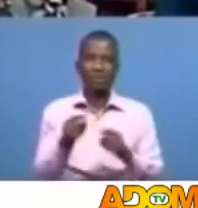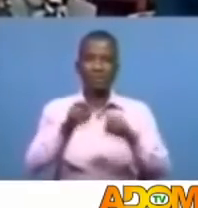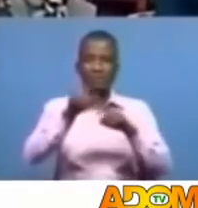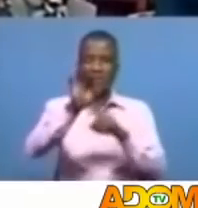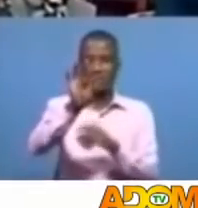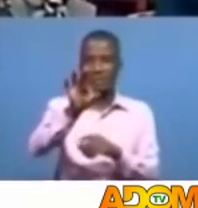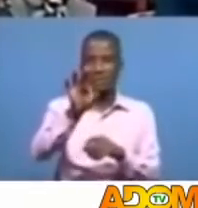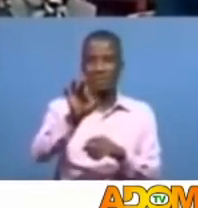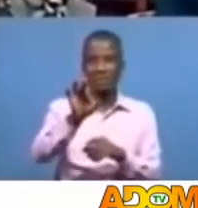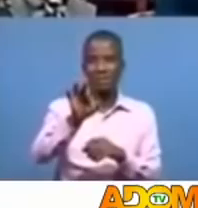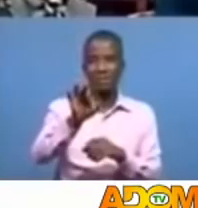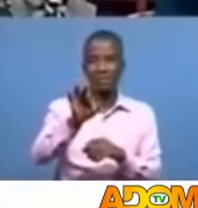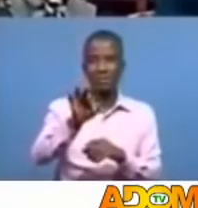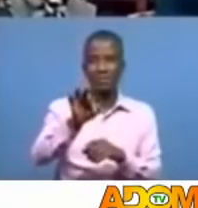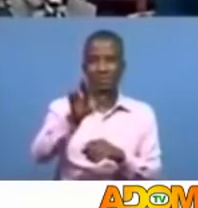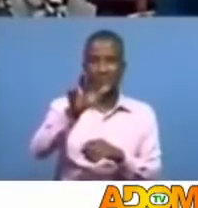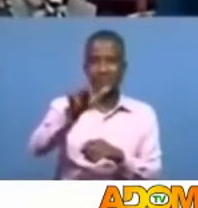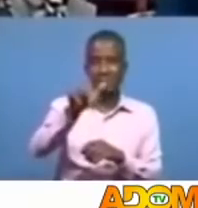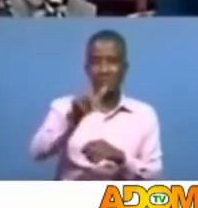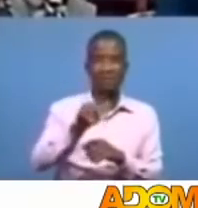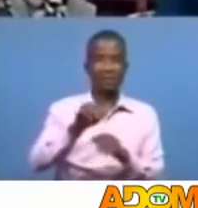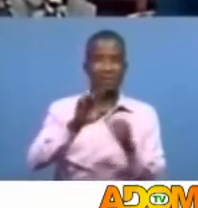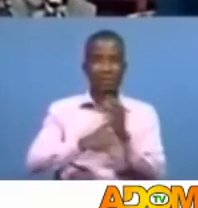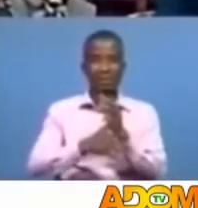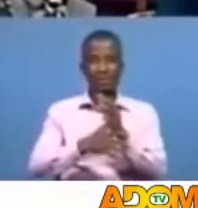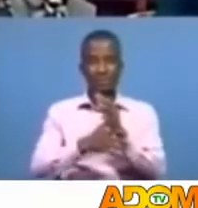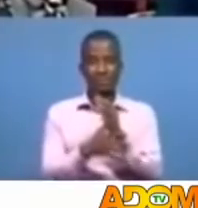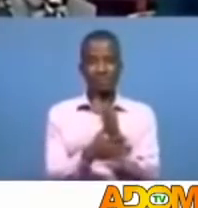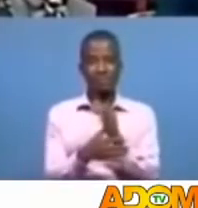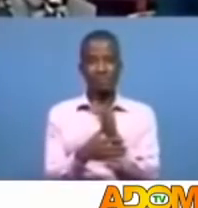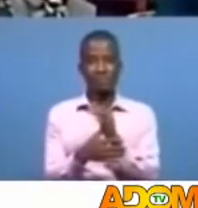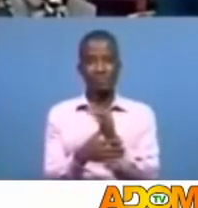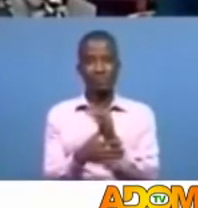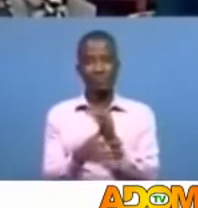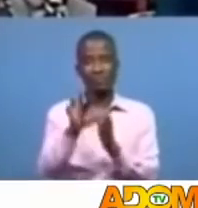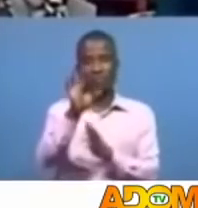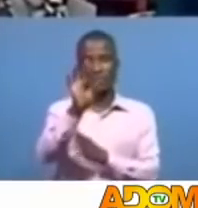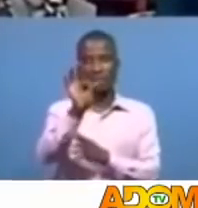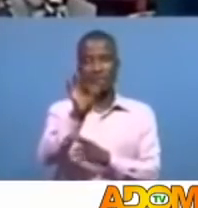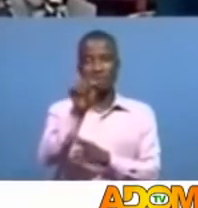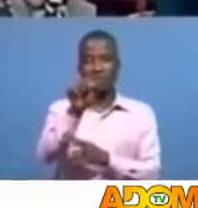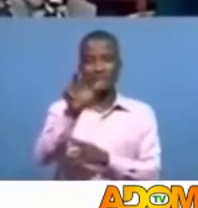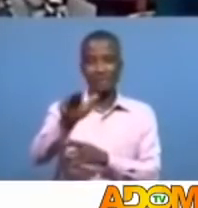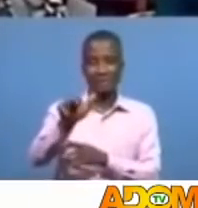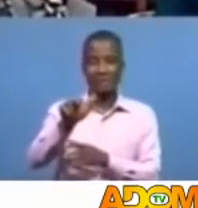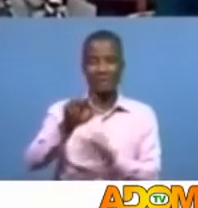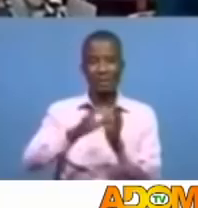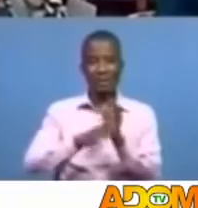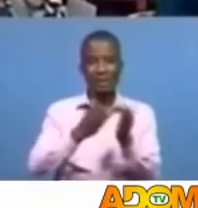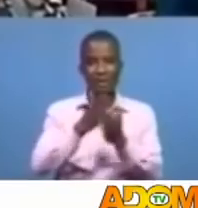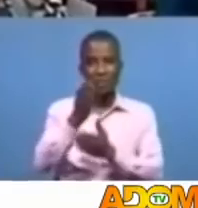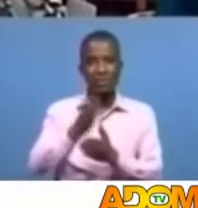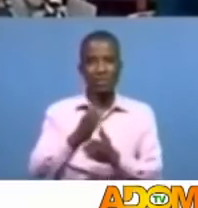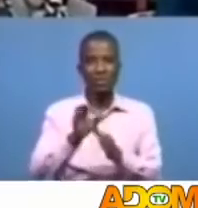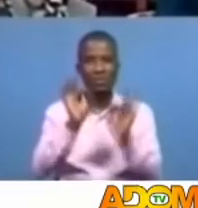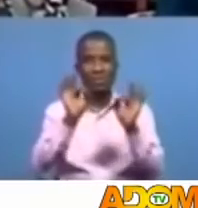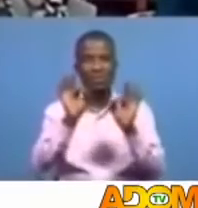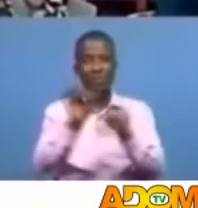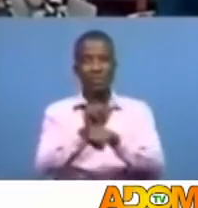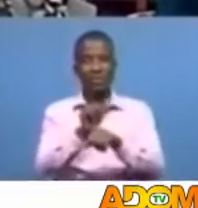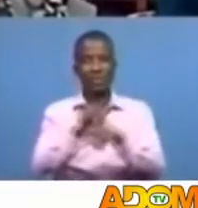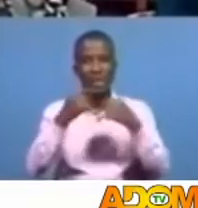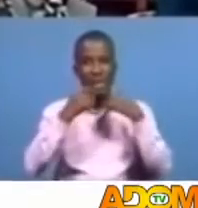1913 is the provisions on the right to a fair trial in this